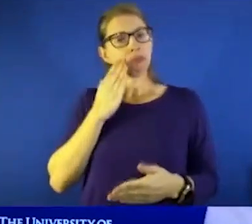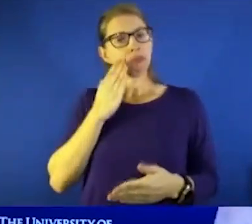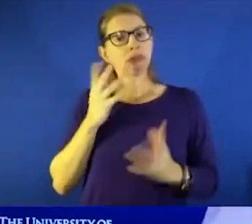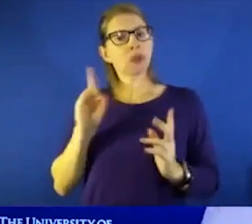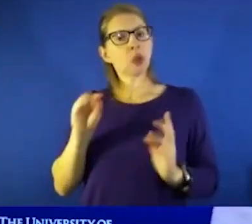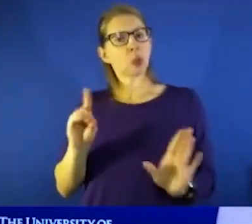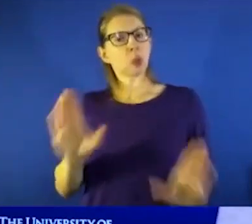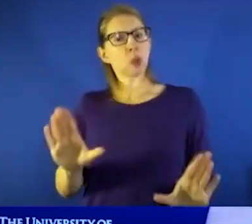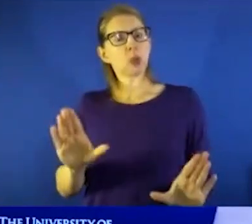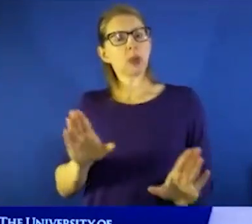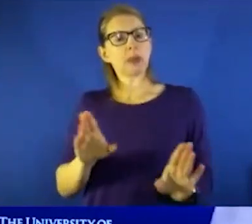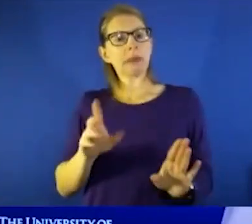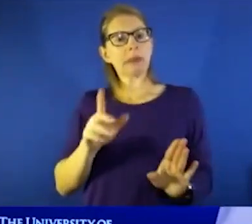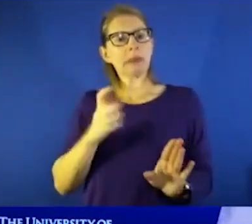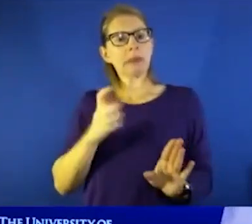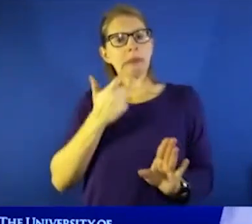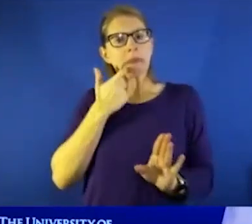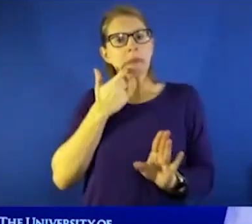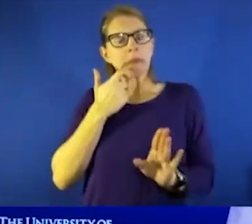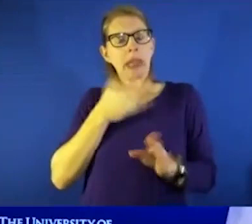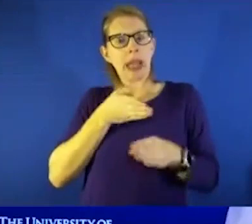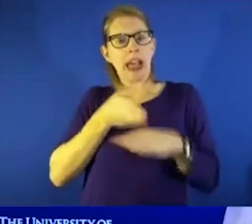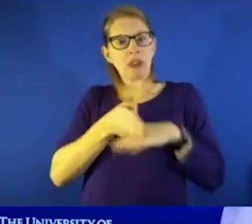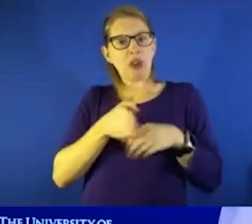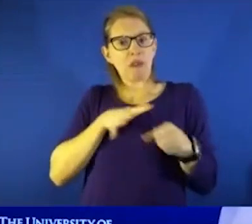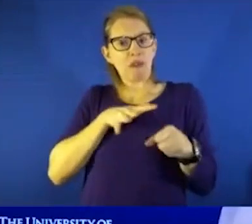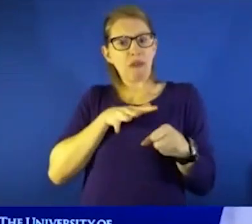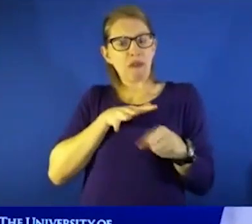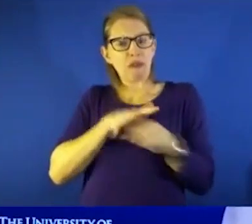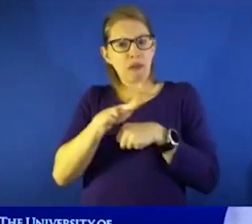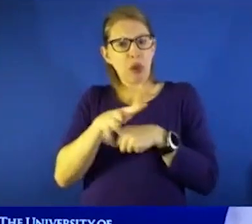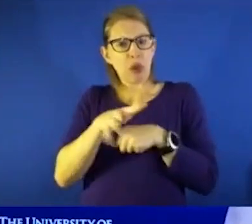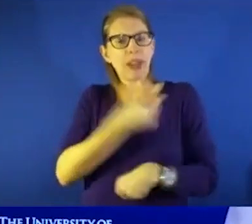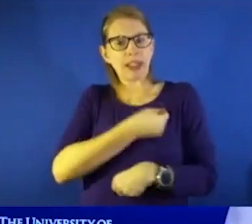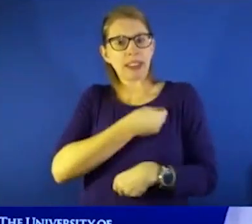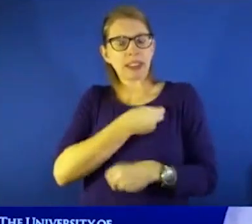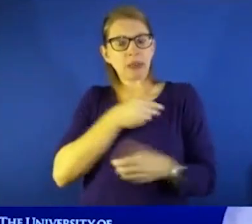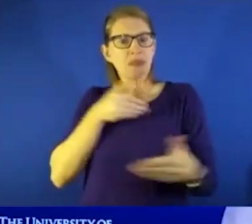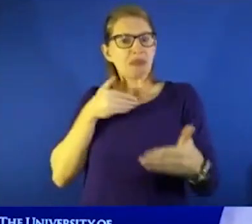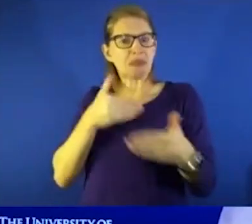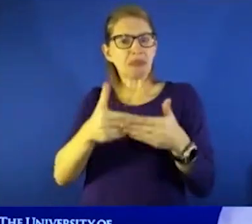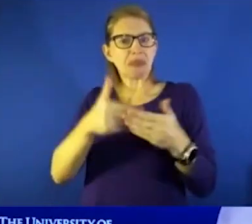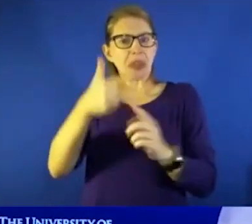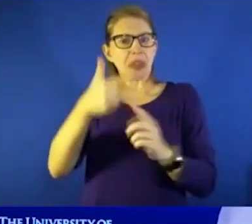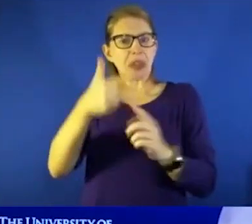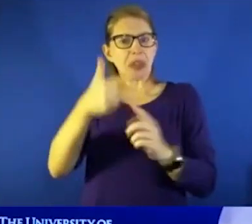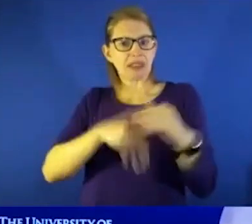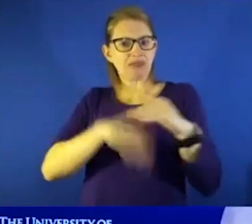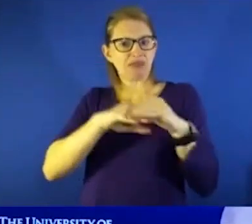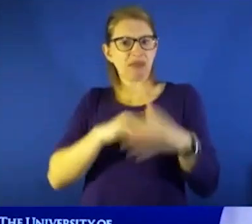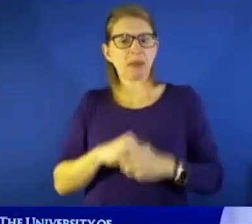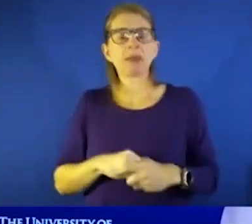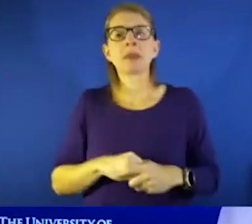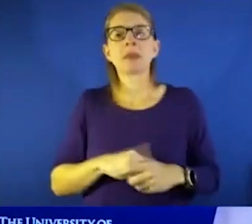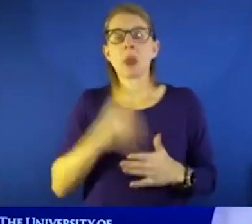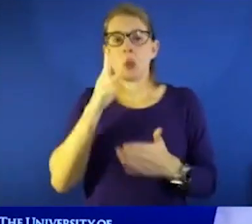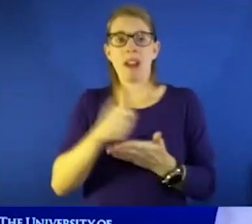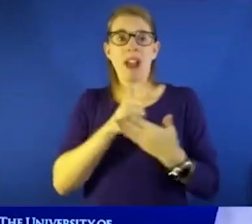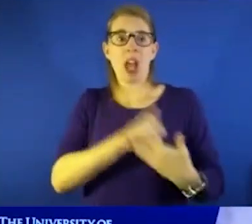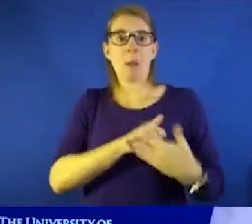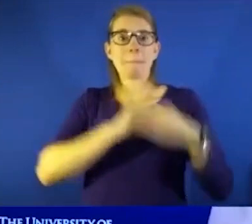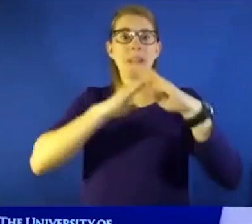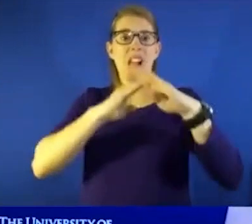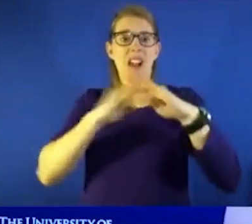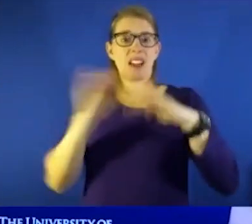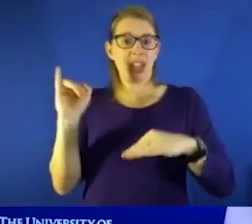after being fully vaccinated, especially that first 3 months. We've seen great data to support the fact that it helps even block infection. And